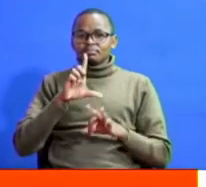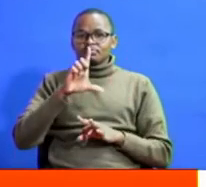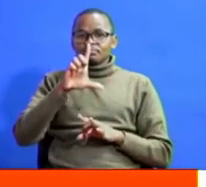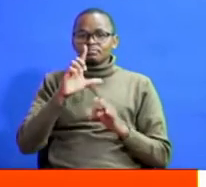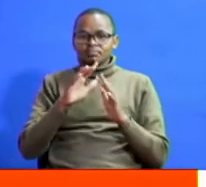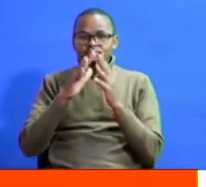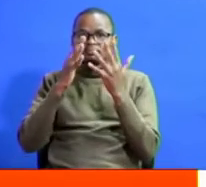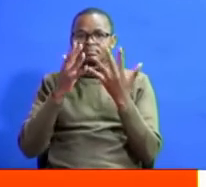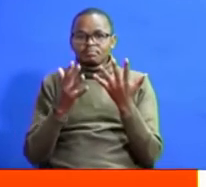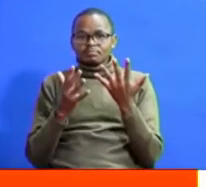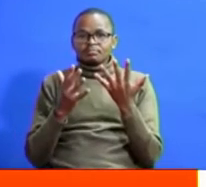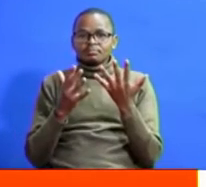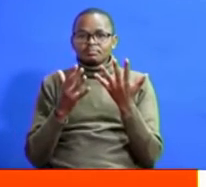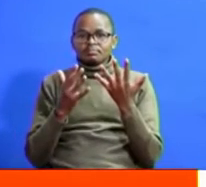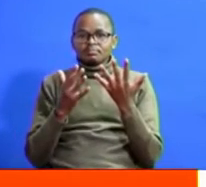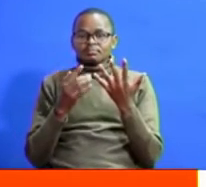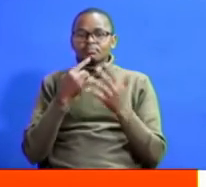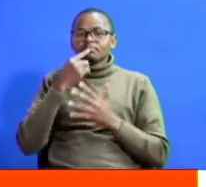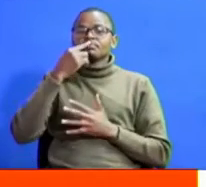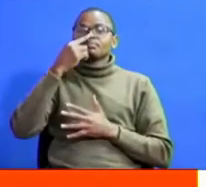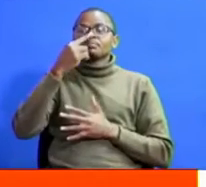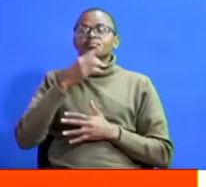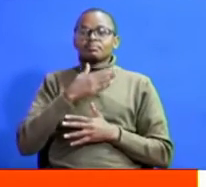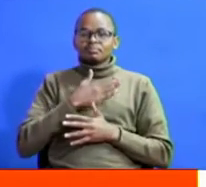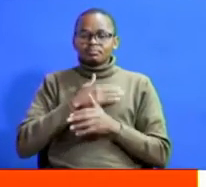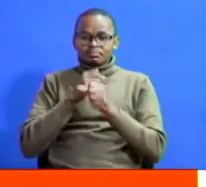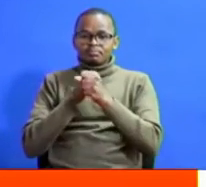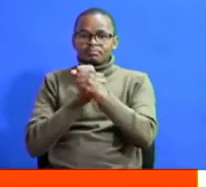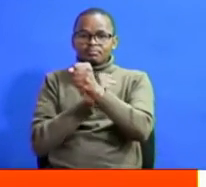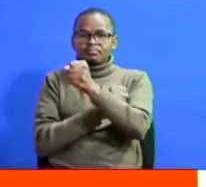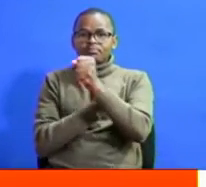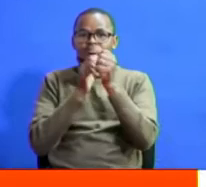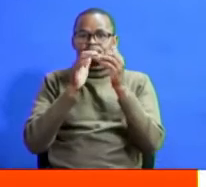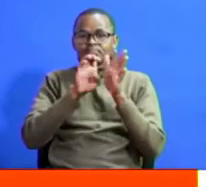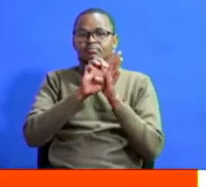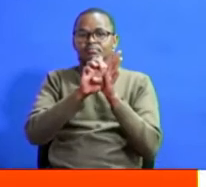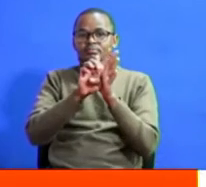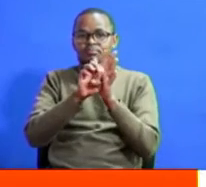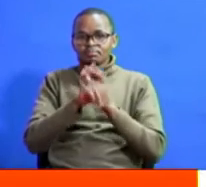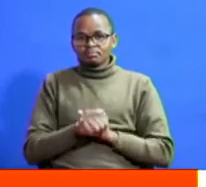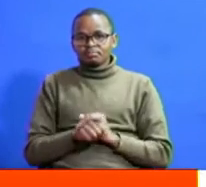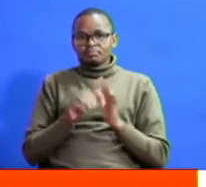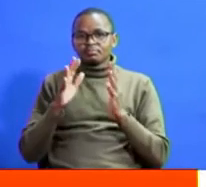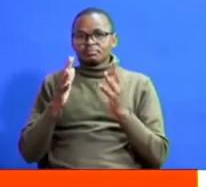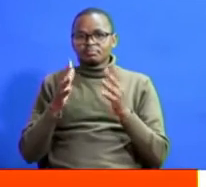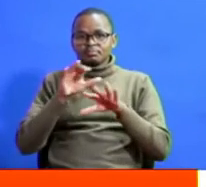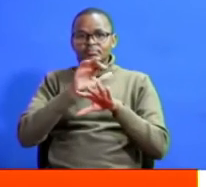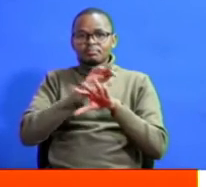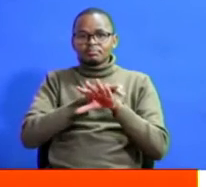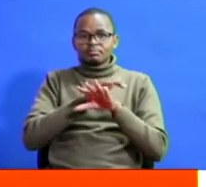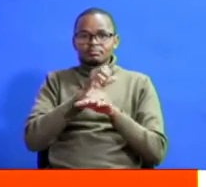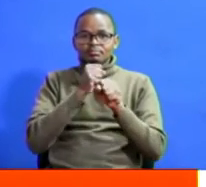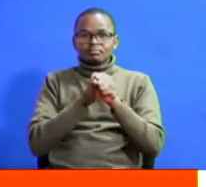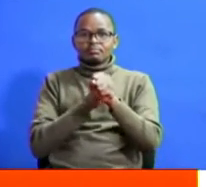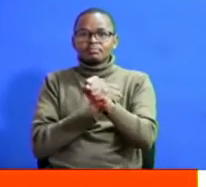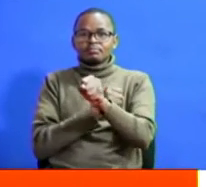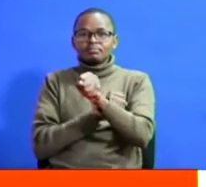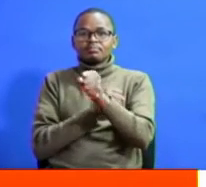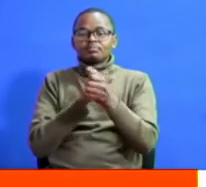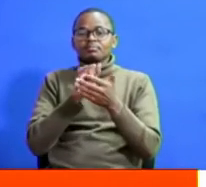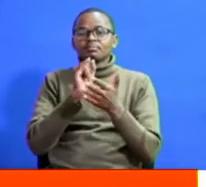how will you go and convince my supporters? For example, if in case, how will I go and convince my supporters